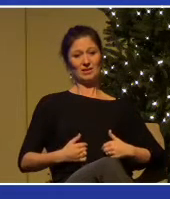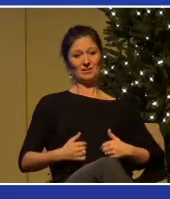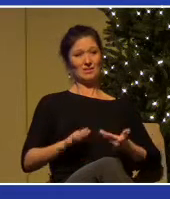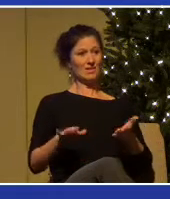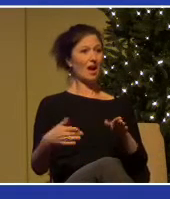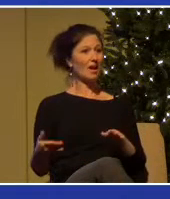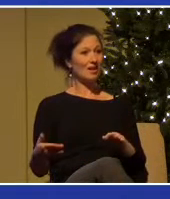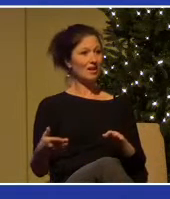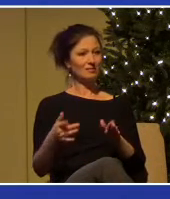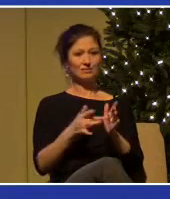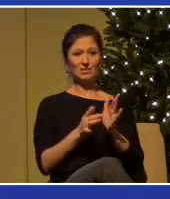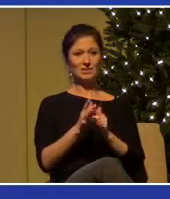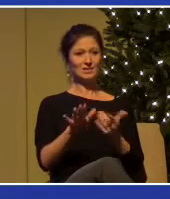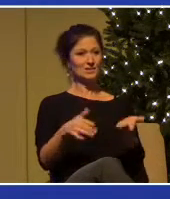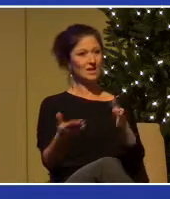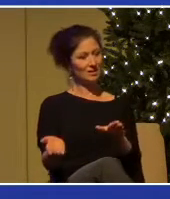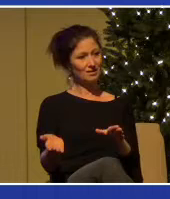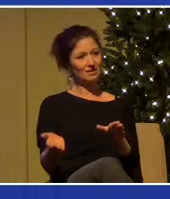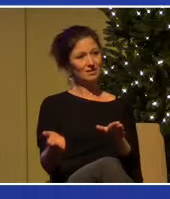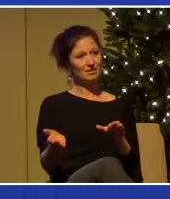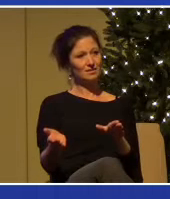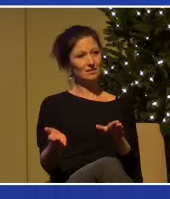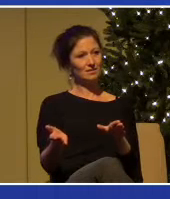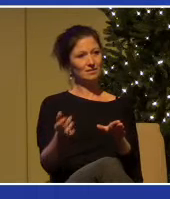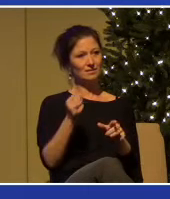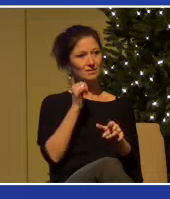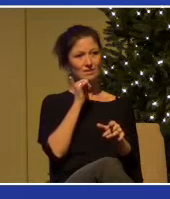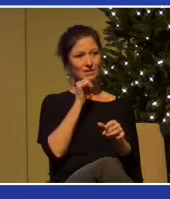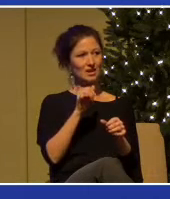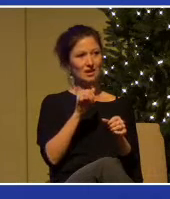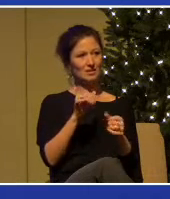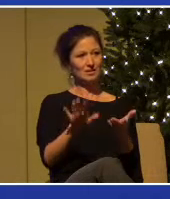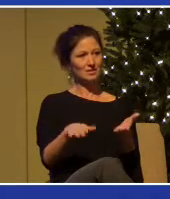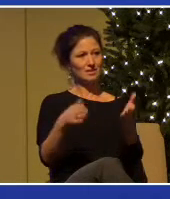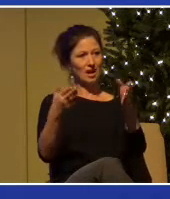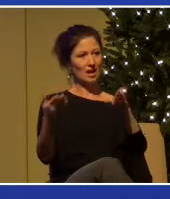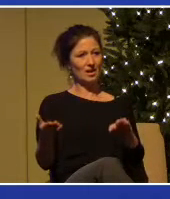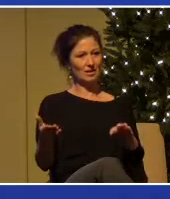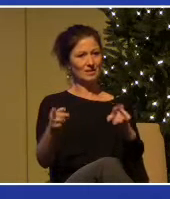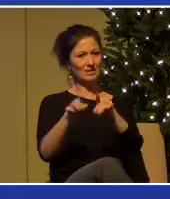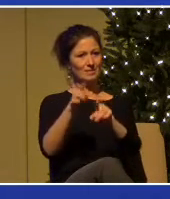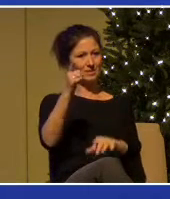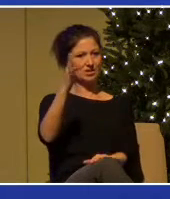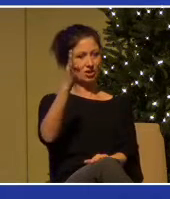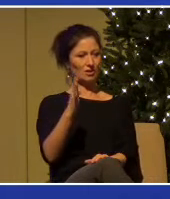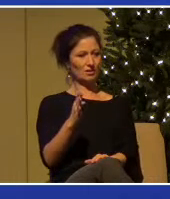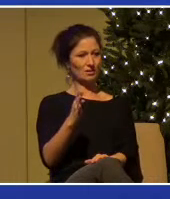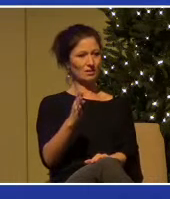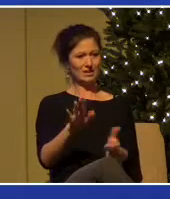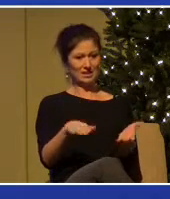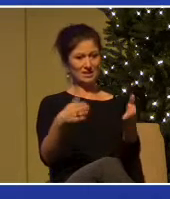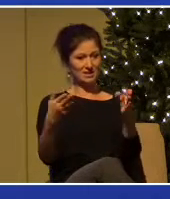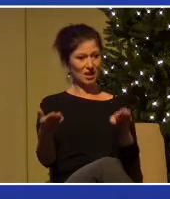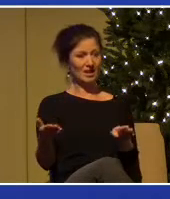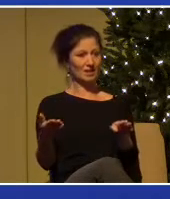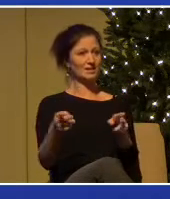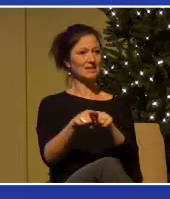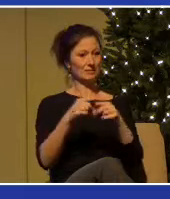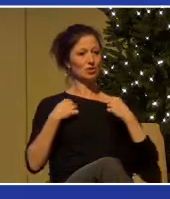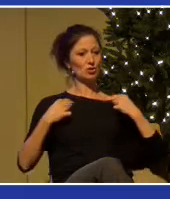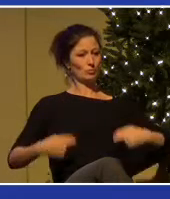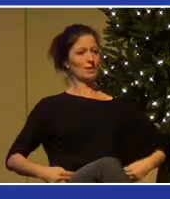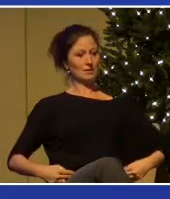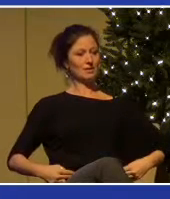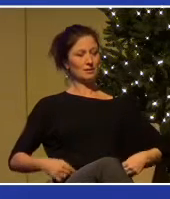He was fully divine. He did not die as God, but he died as a human being because he